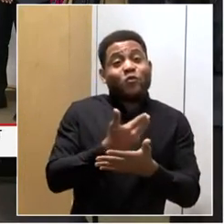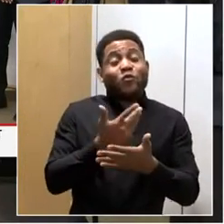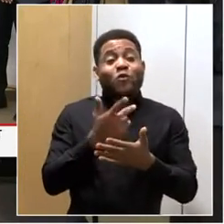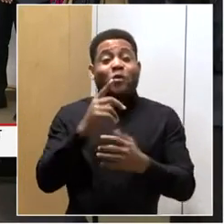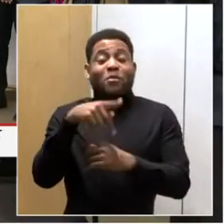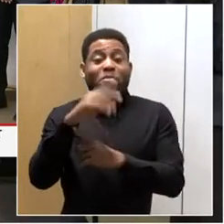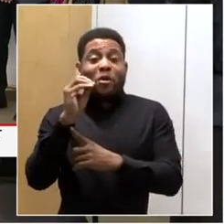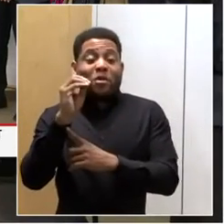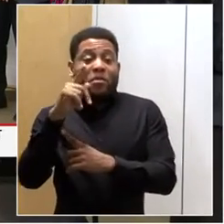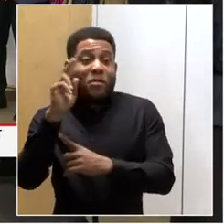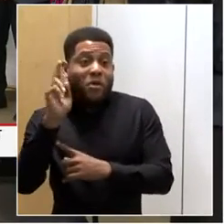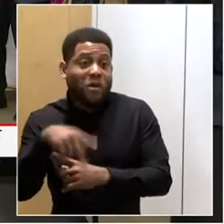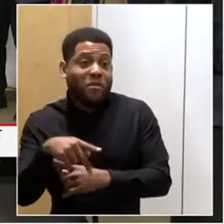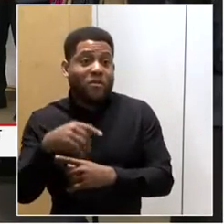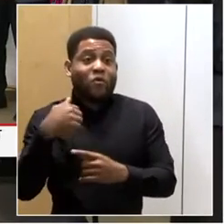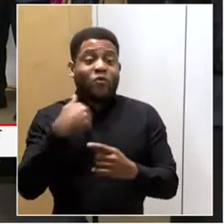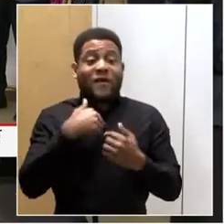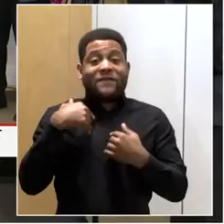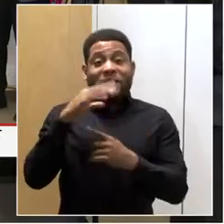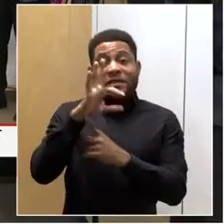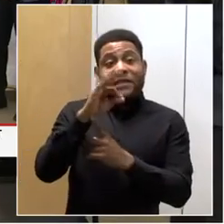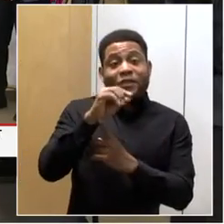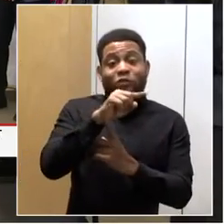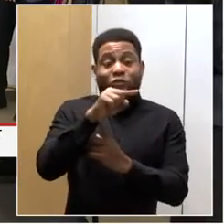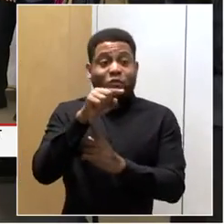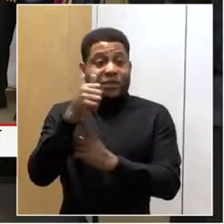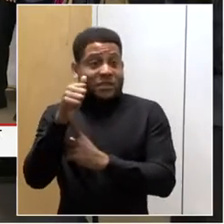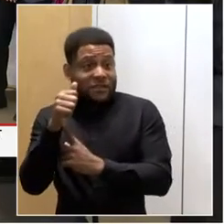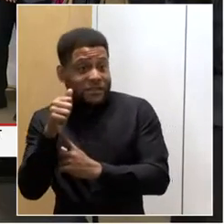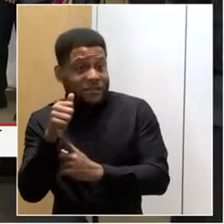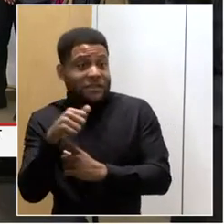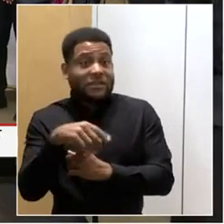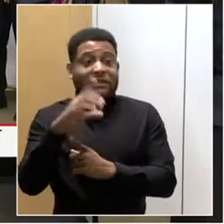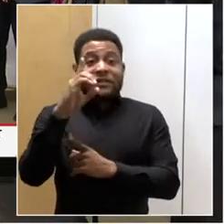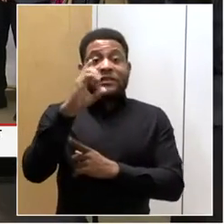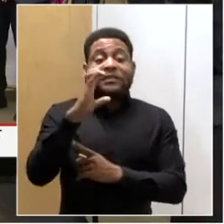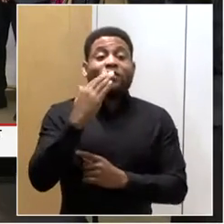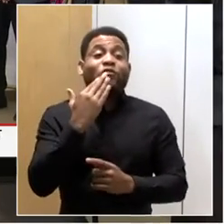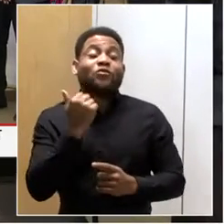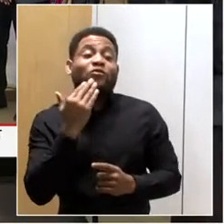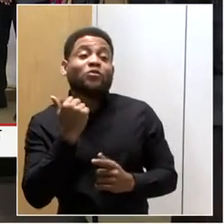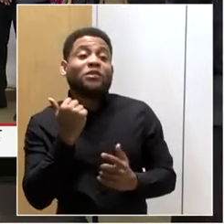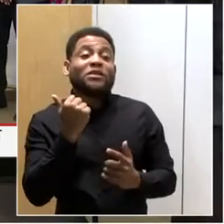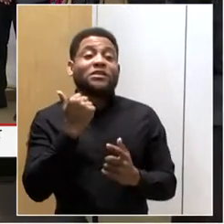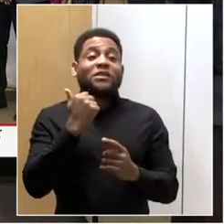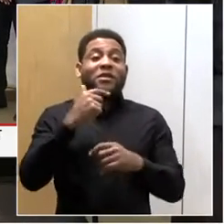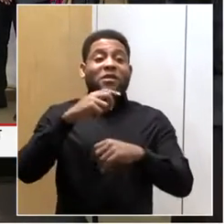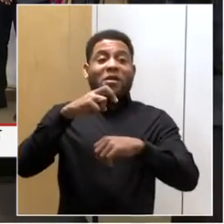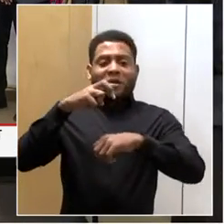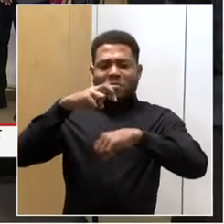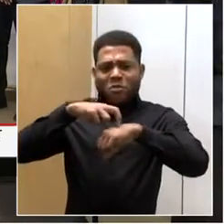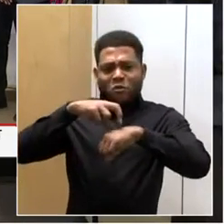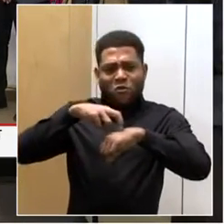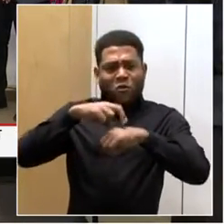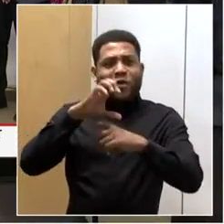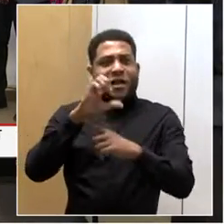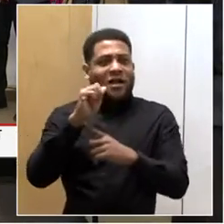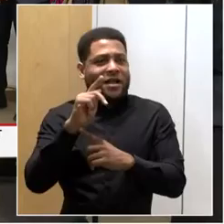9010 by DC Sweet Potato Cake to Rorschach Theater. Hello, Rorschach, right?